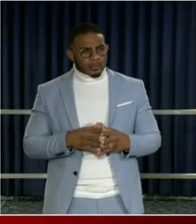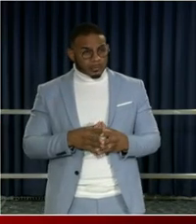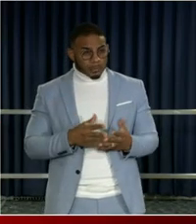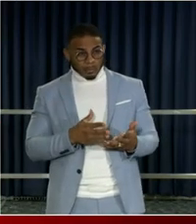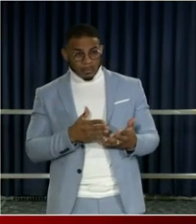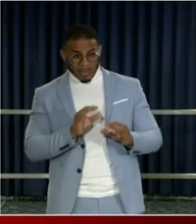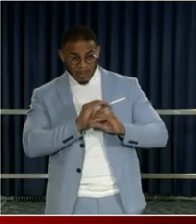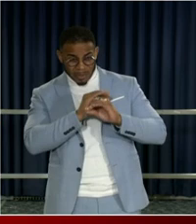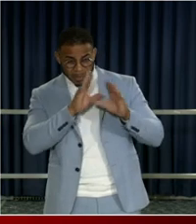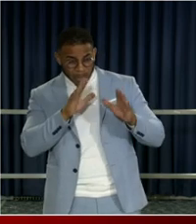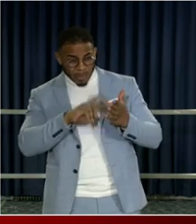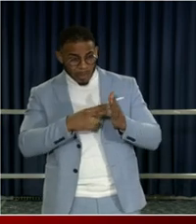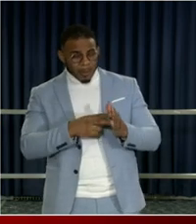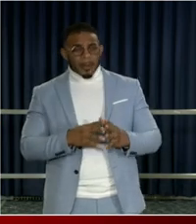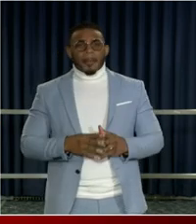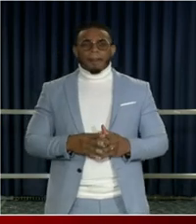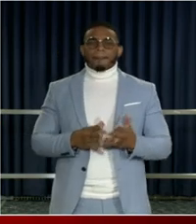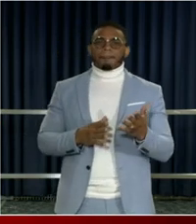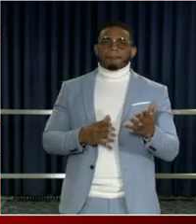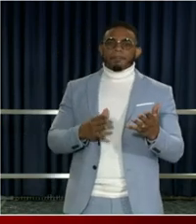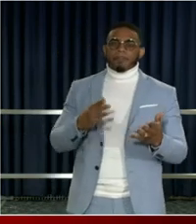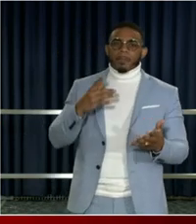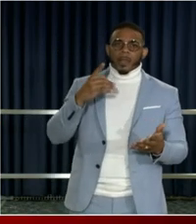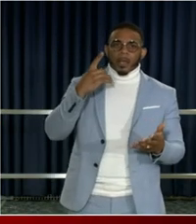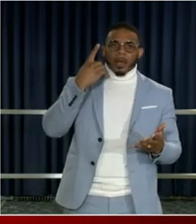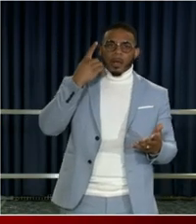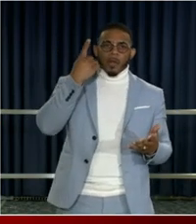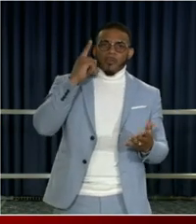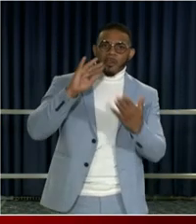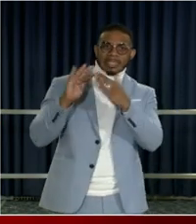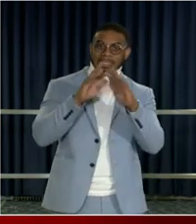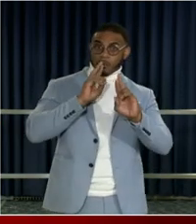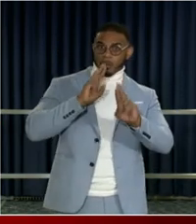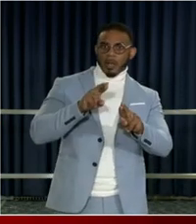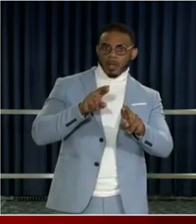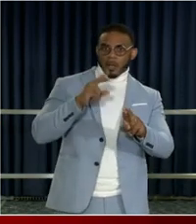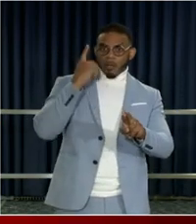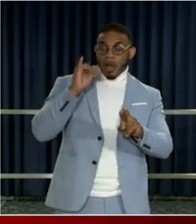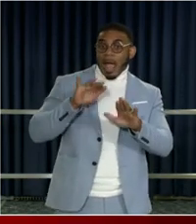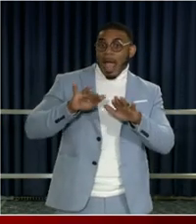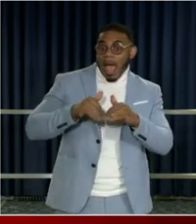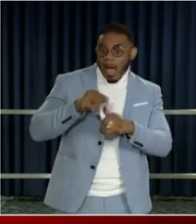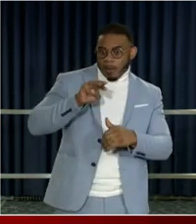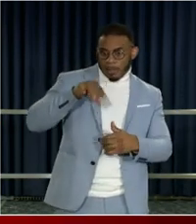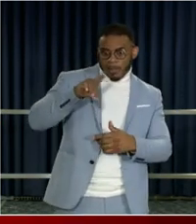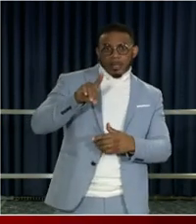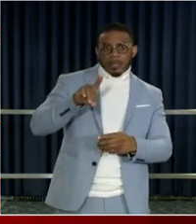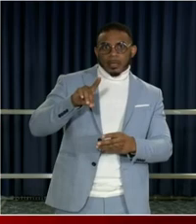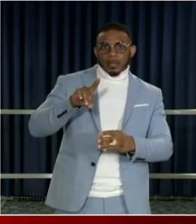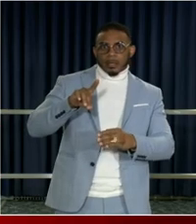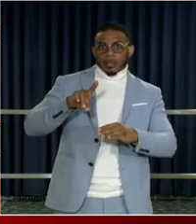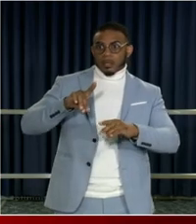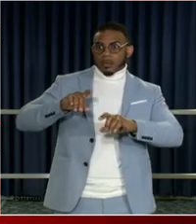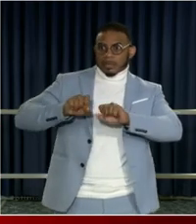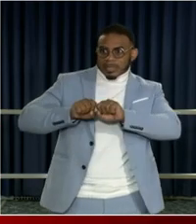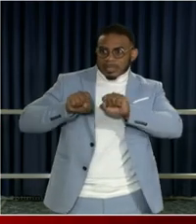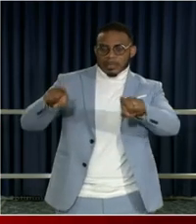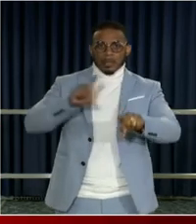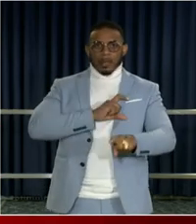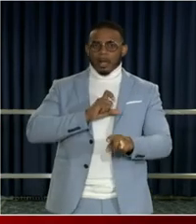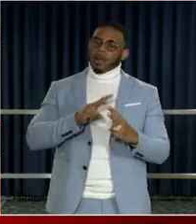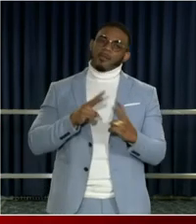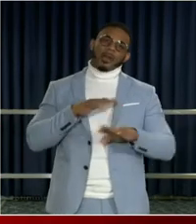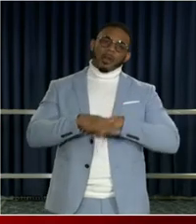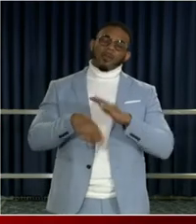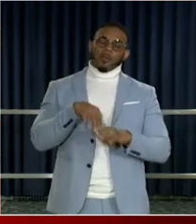just characterize that at all? Well, for the city's response in terms of how the Metropolitan Police Department deployed its officers, I'm